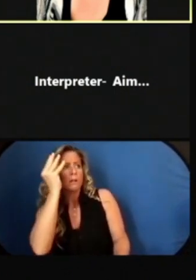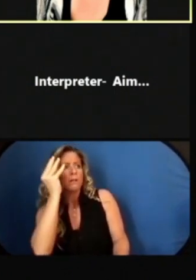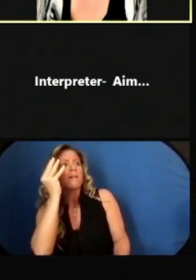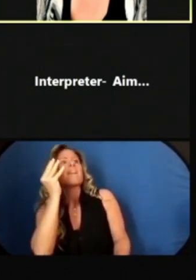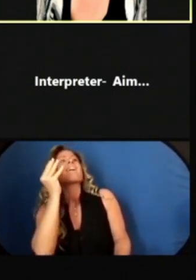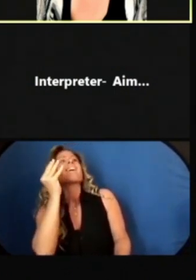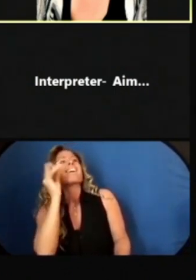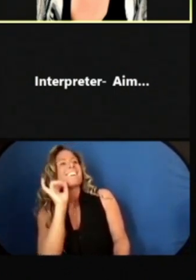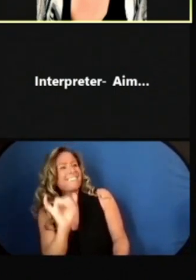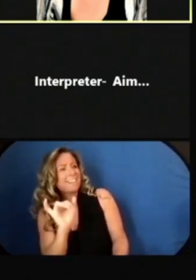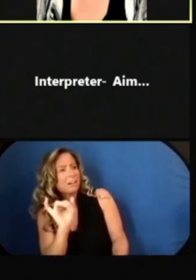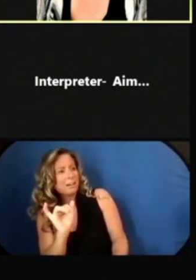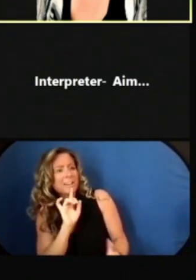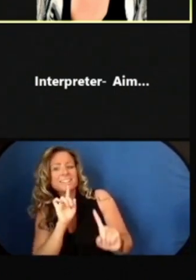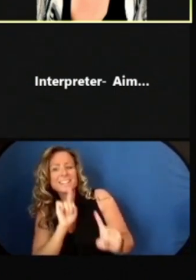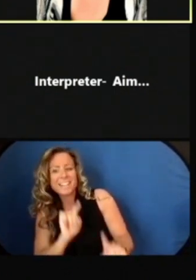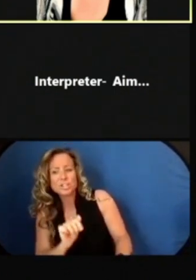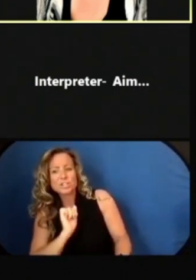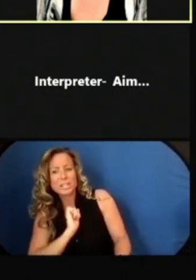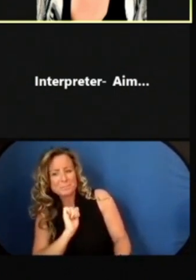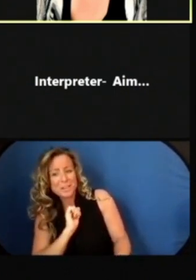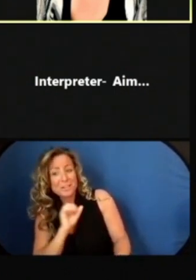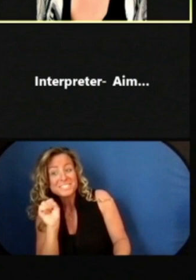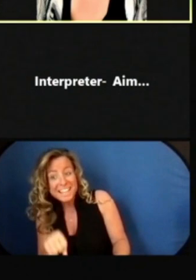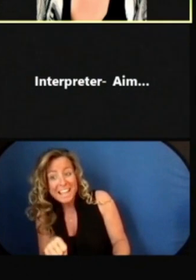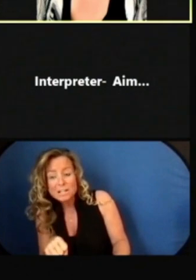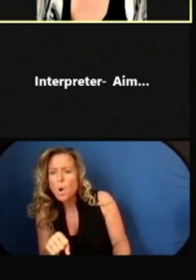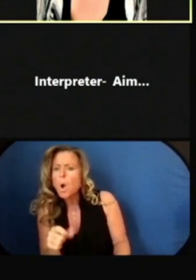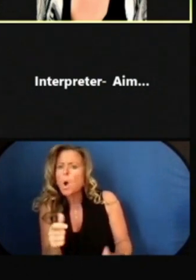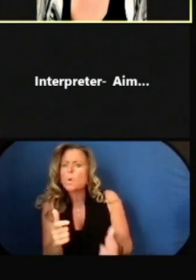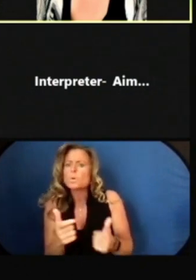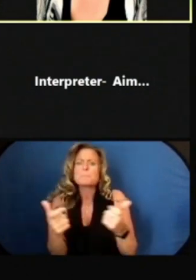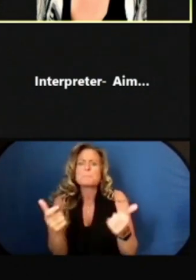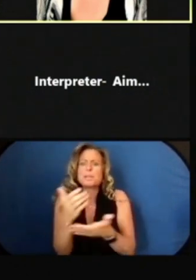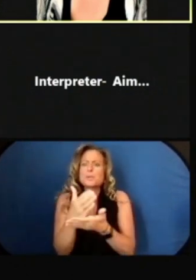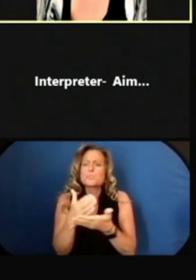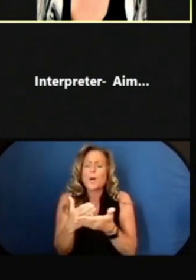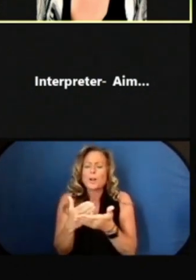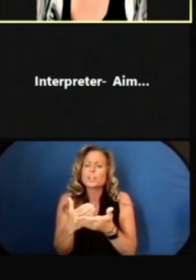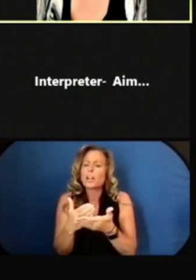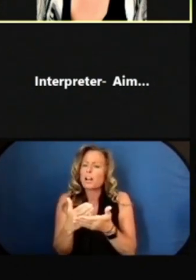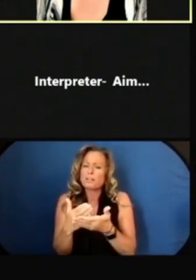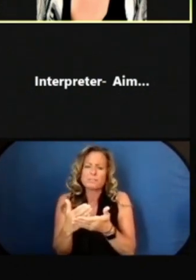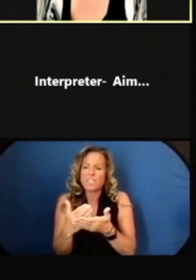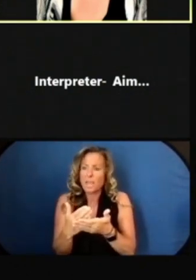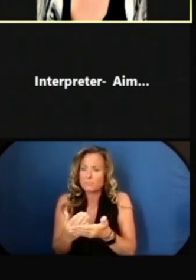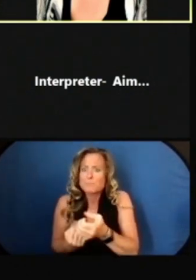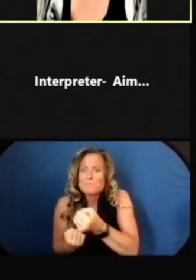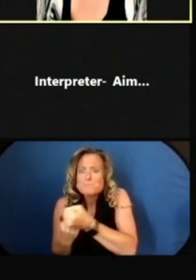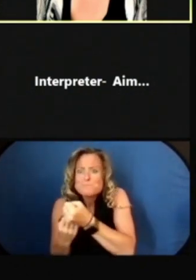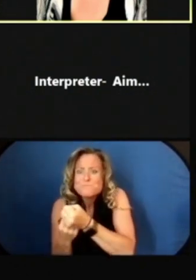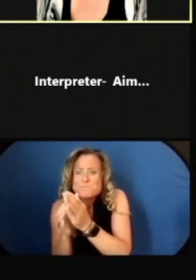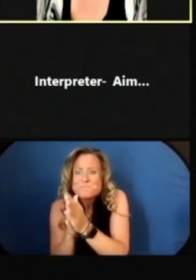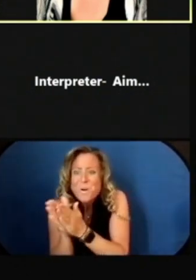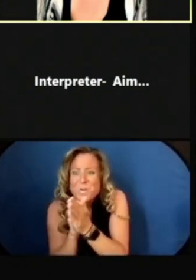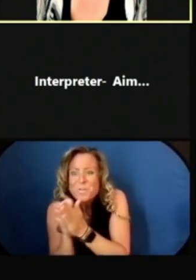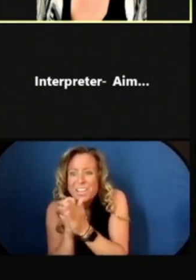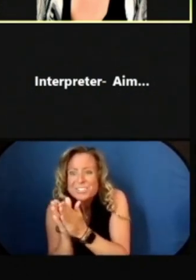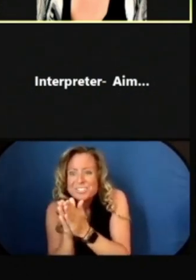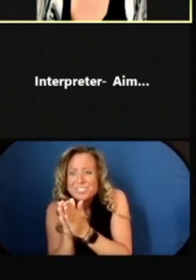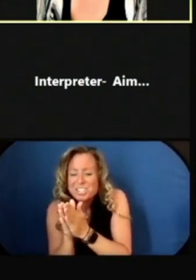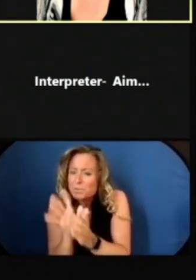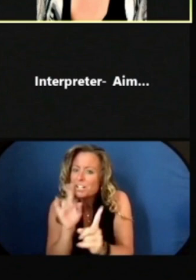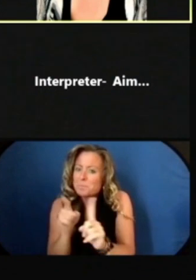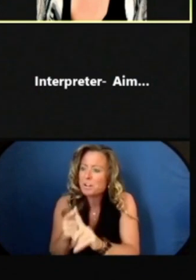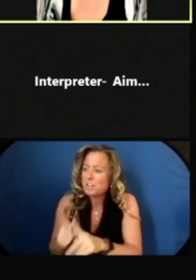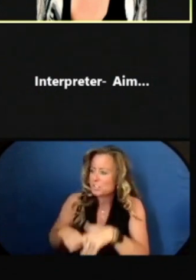and perhaps they'll answer it on their own. And this is a huge part of the autonomous motivation we talked about earlier. When